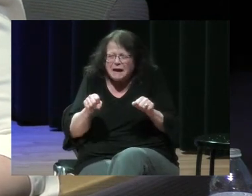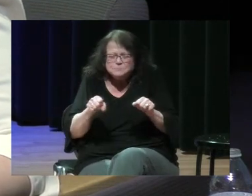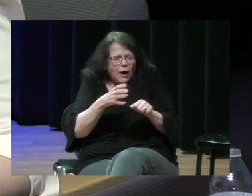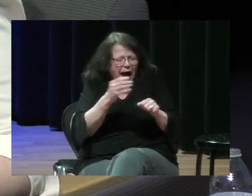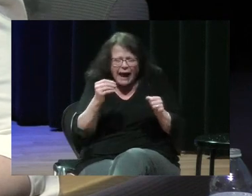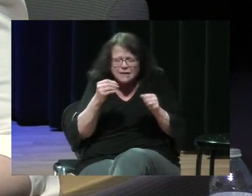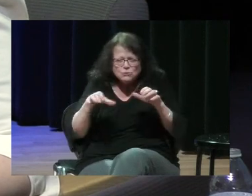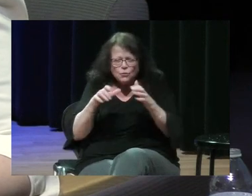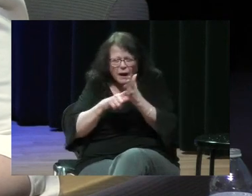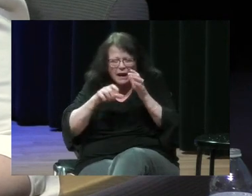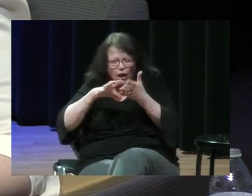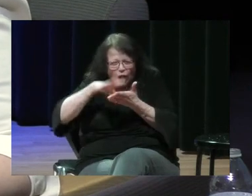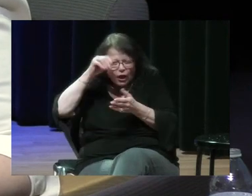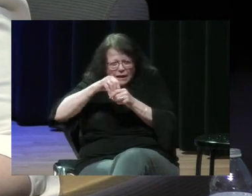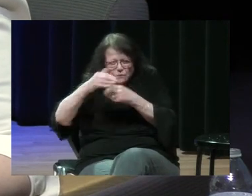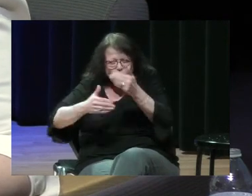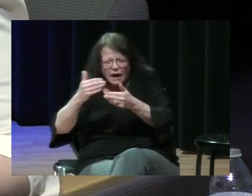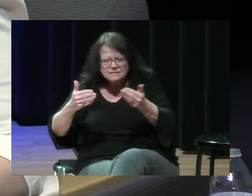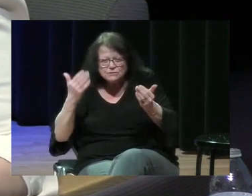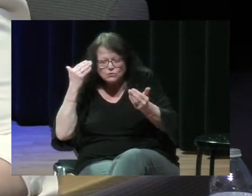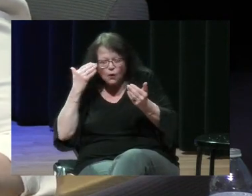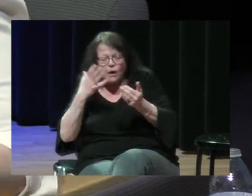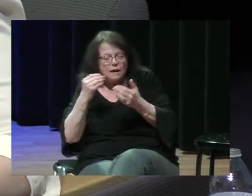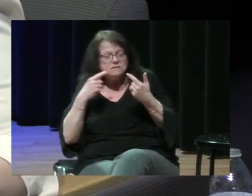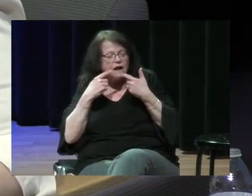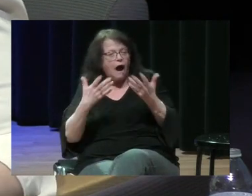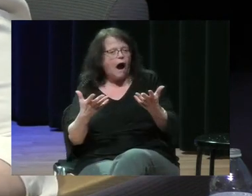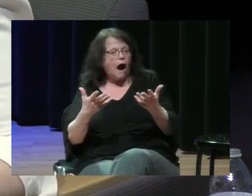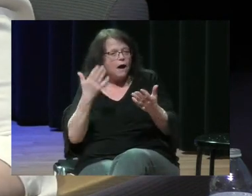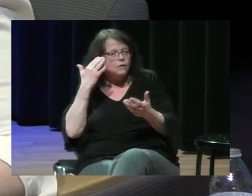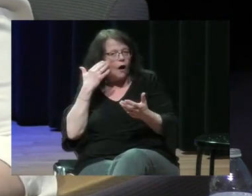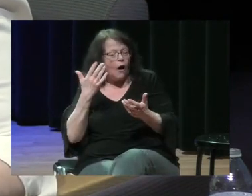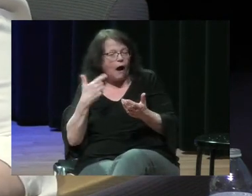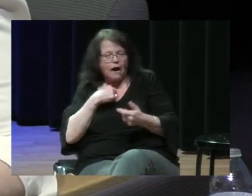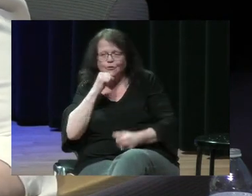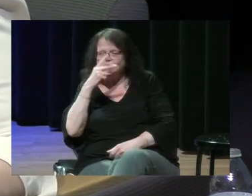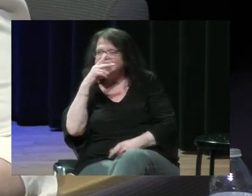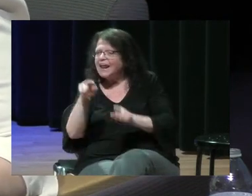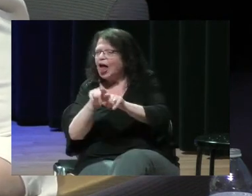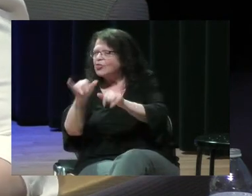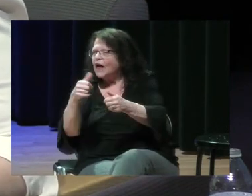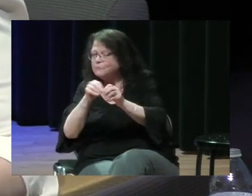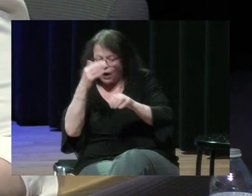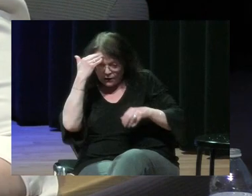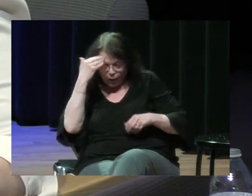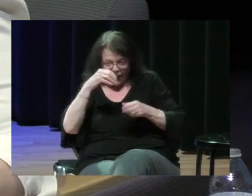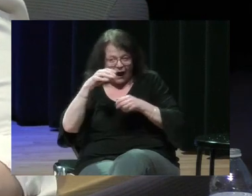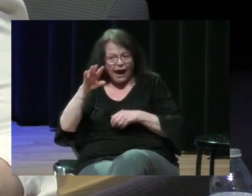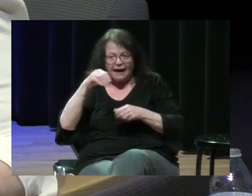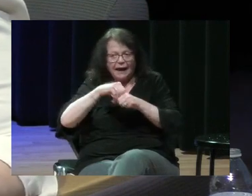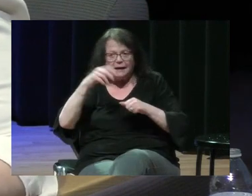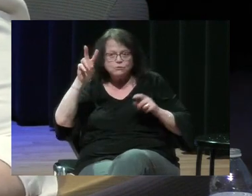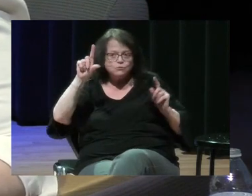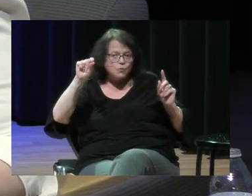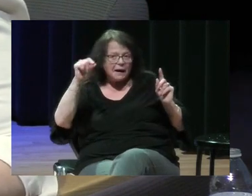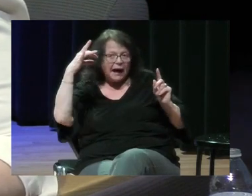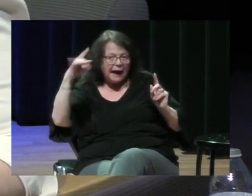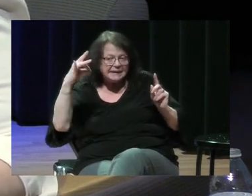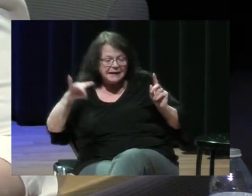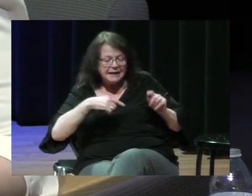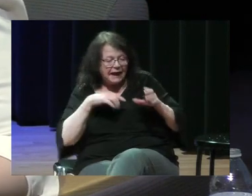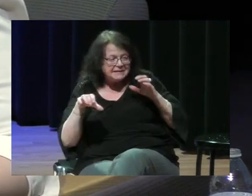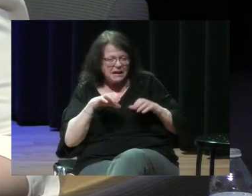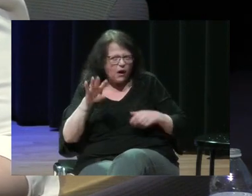saying, "Ooh, I don't see it that way anymore. I know I did like 40 minutes on that in 2018 from this perspective, but I've changed my mind and here's